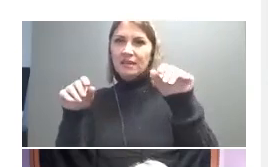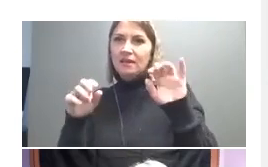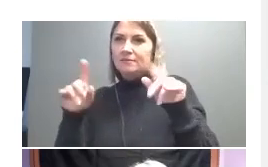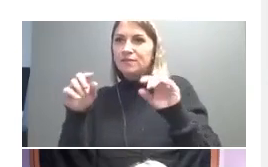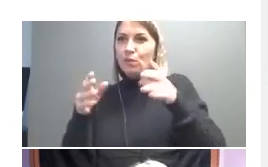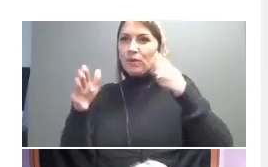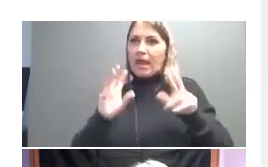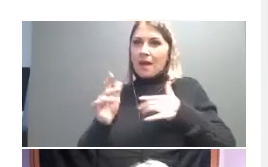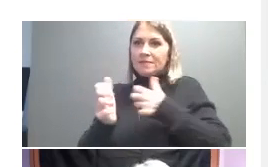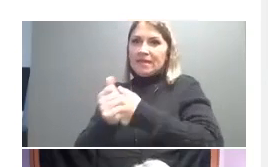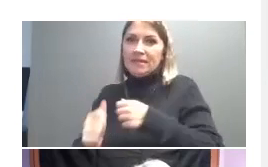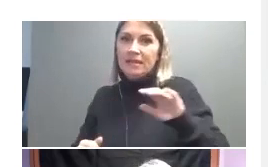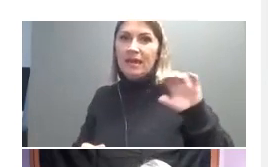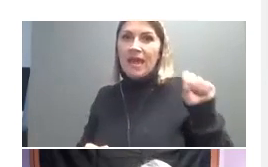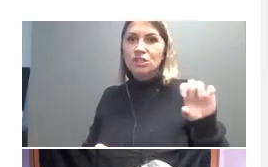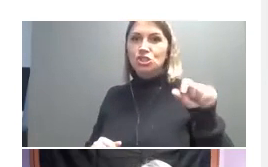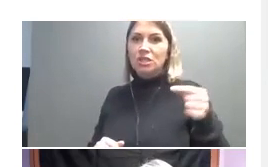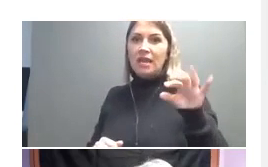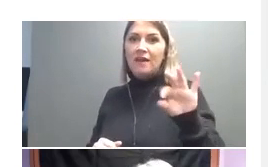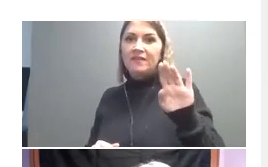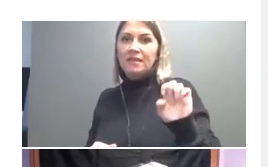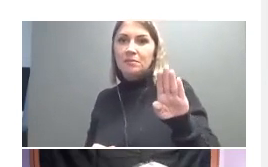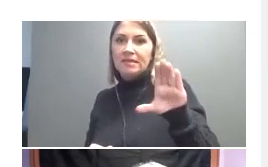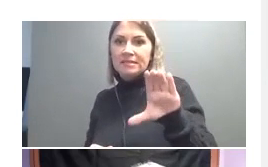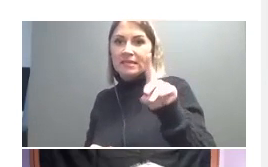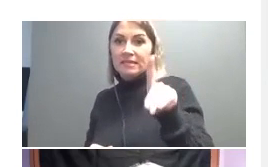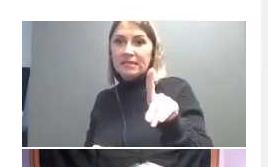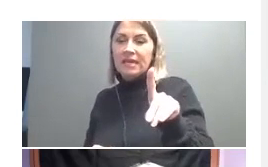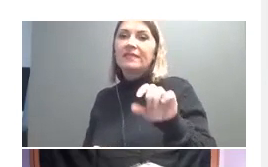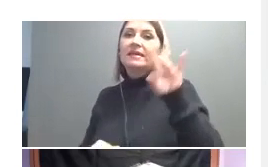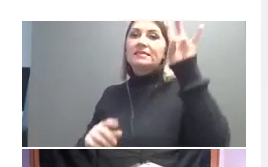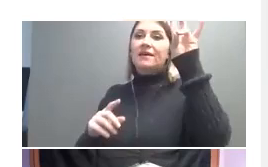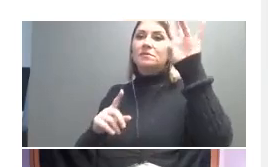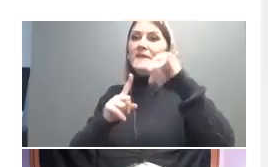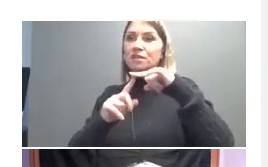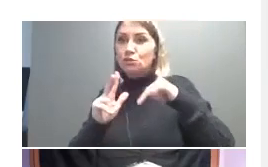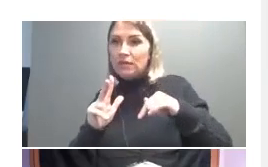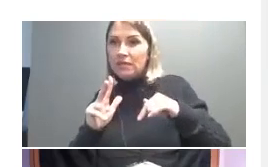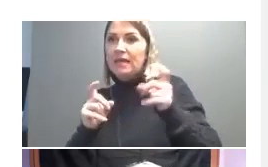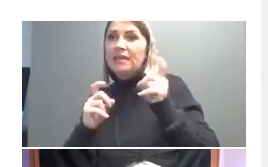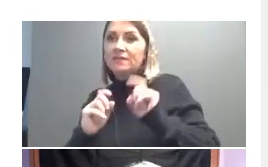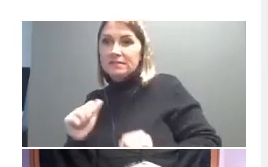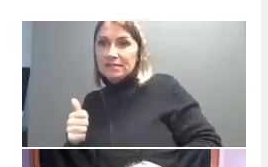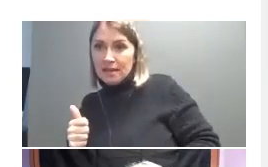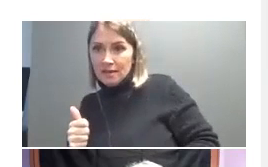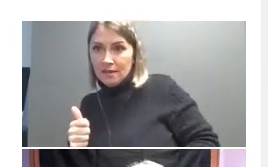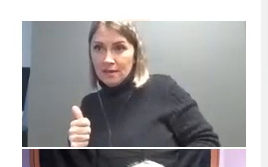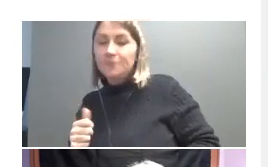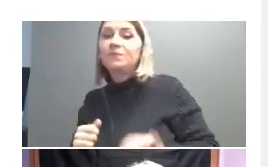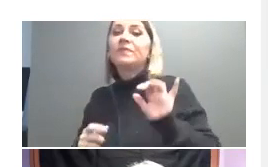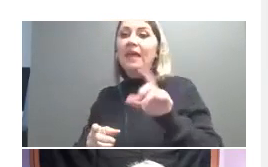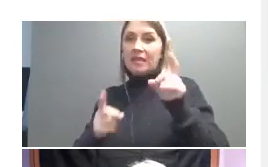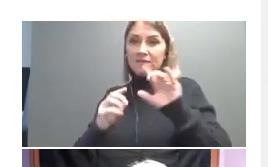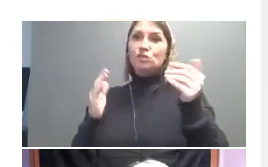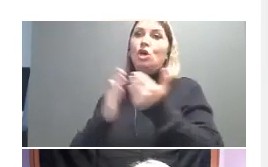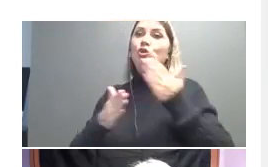to SGFEBCD, that gives us 7 plus 3. So that is 7 plus 3, that gives us 10. And that gives us a new